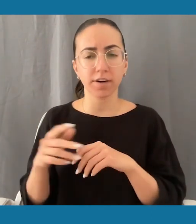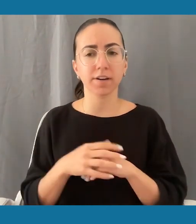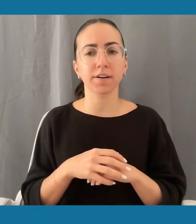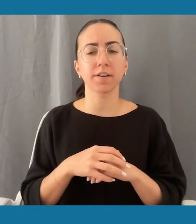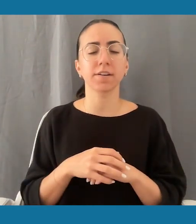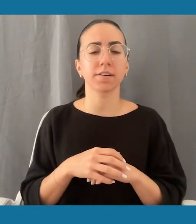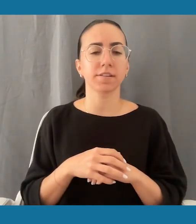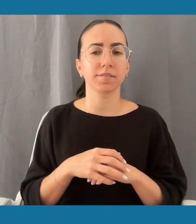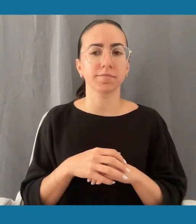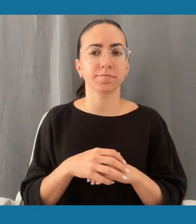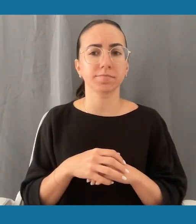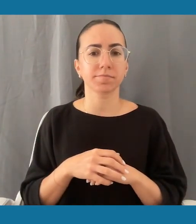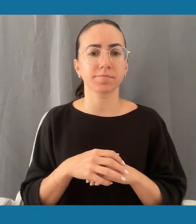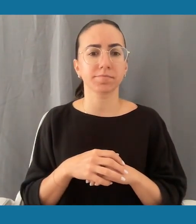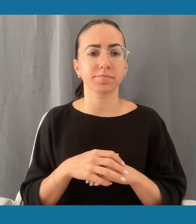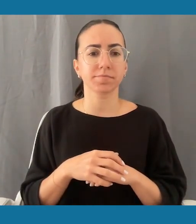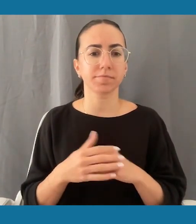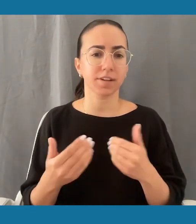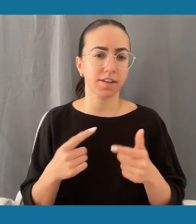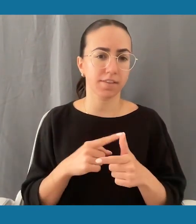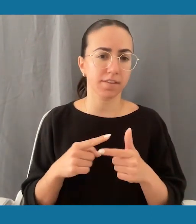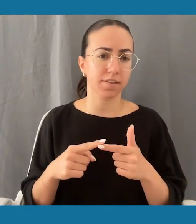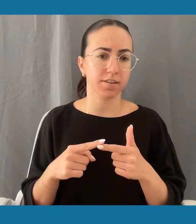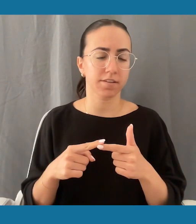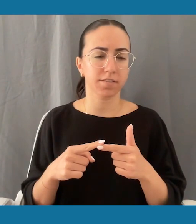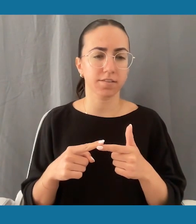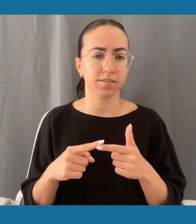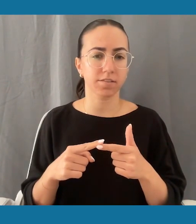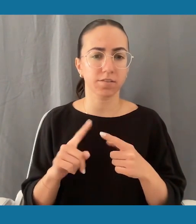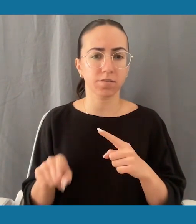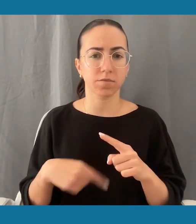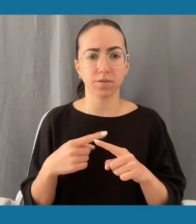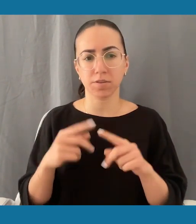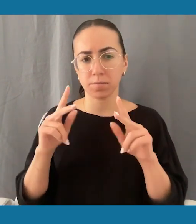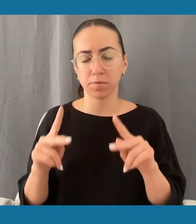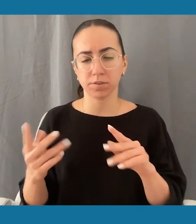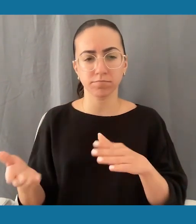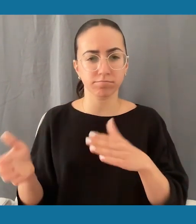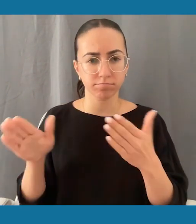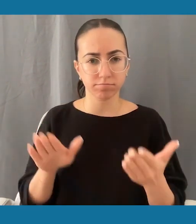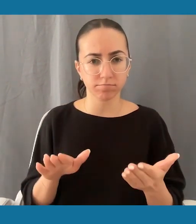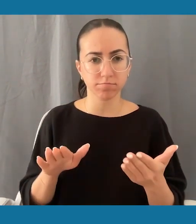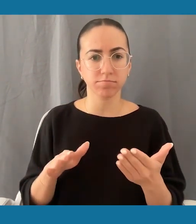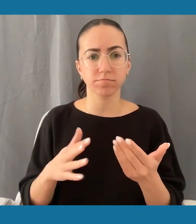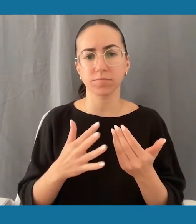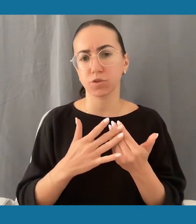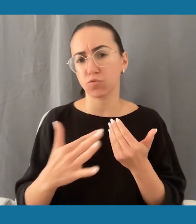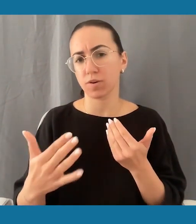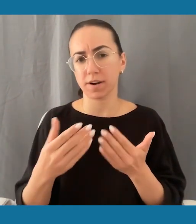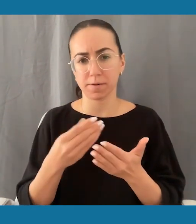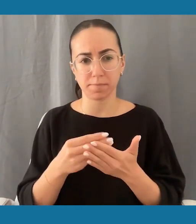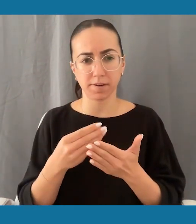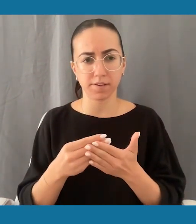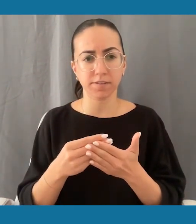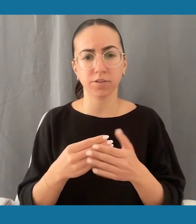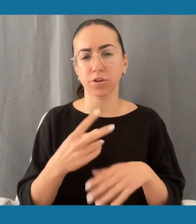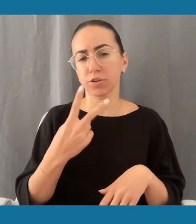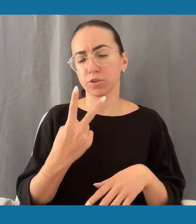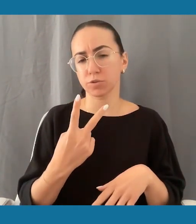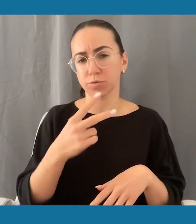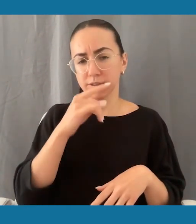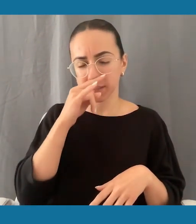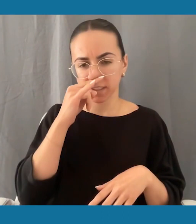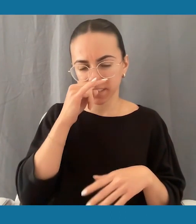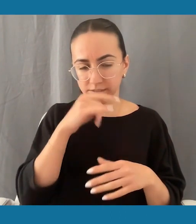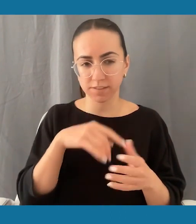of the disabled beneficiary, go ahead and do that. And then upon the death of the disabled beneficiary, the remaining funds can go to your other two